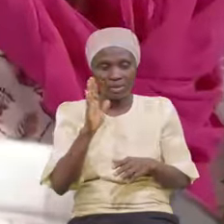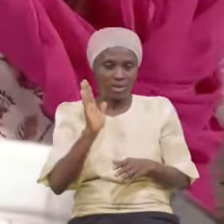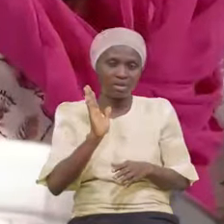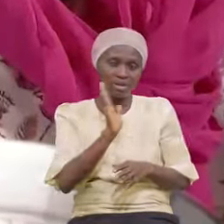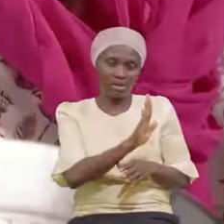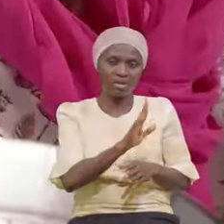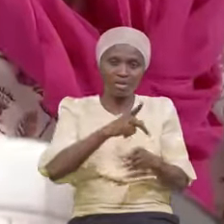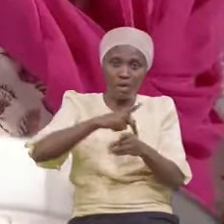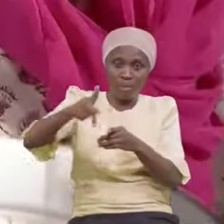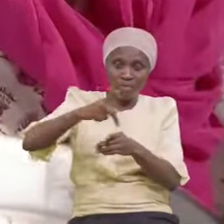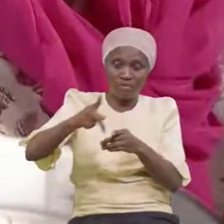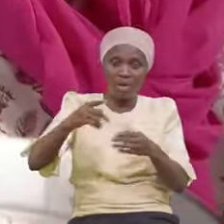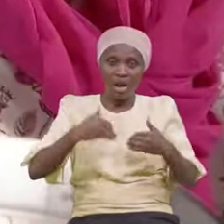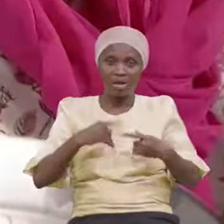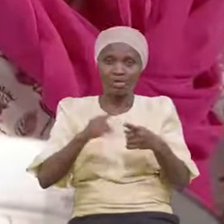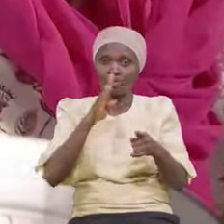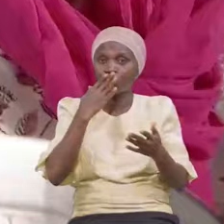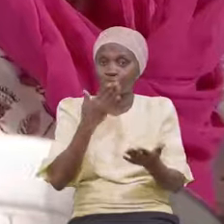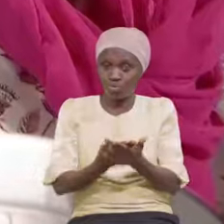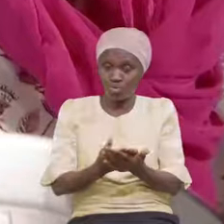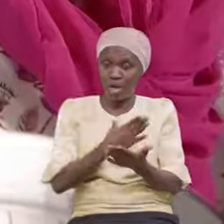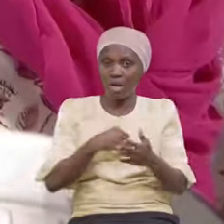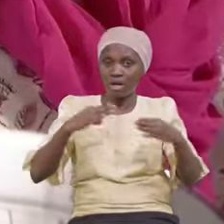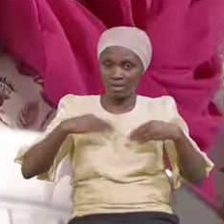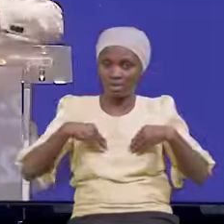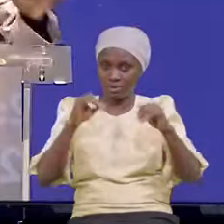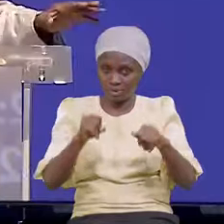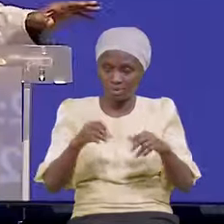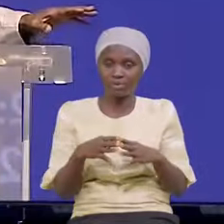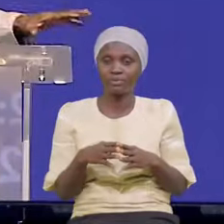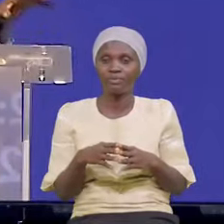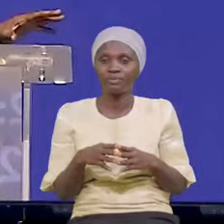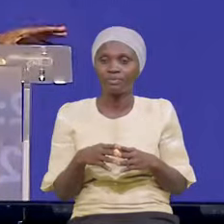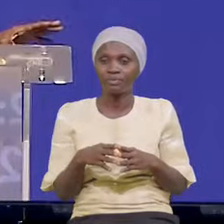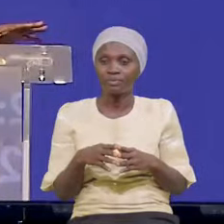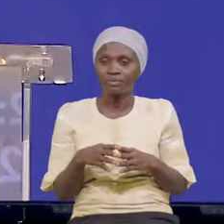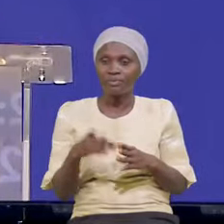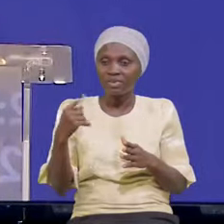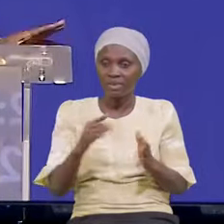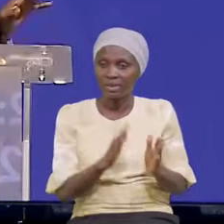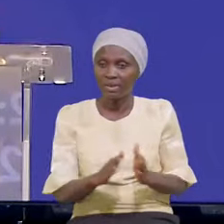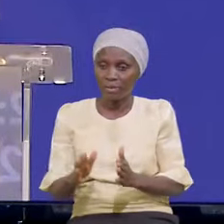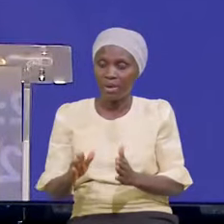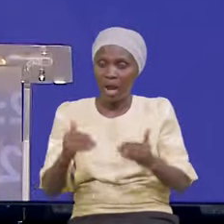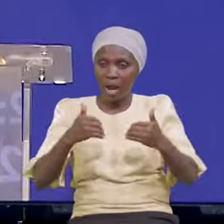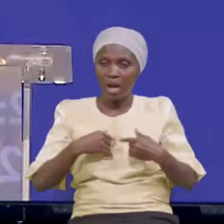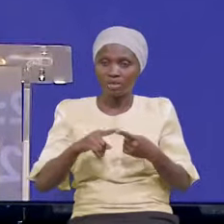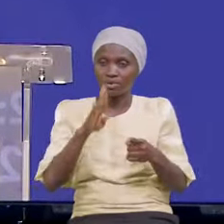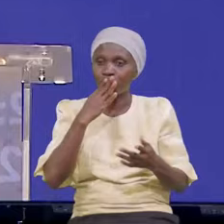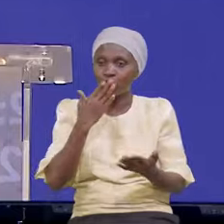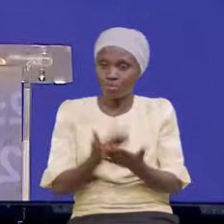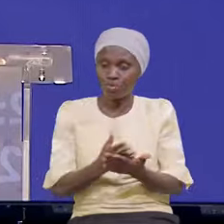has to be good and acceptable, ayana vanarulu angikara yogyanga manchiga undali, the plan has to be good